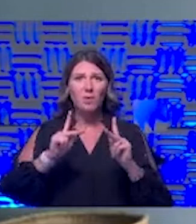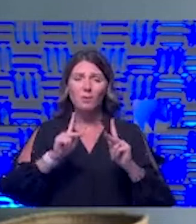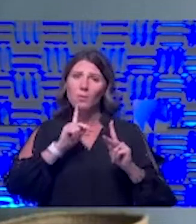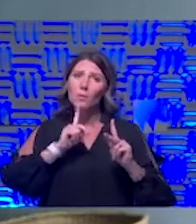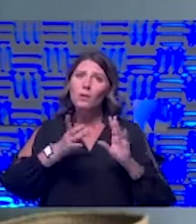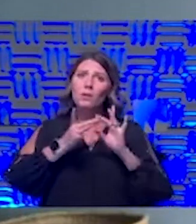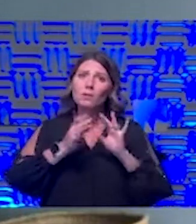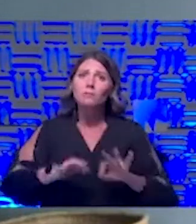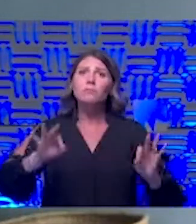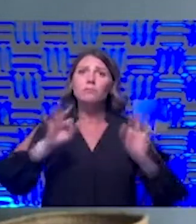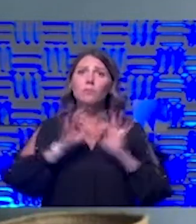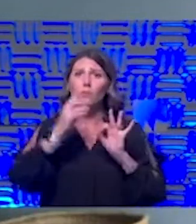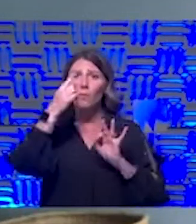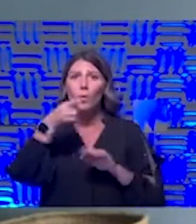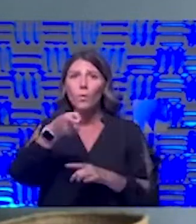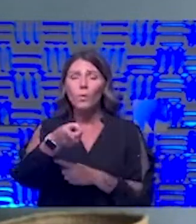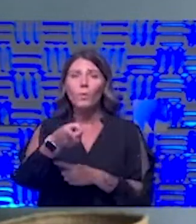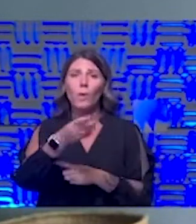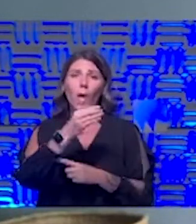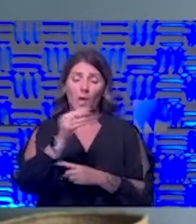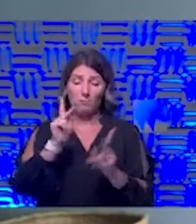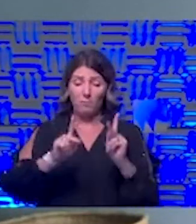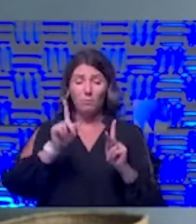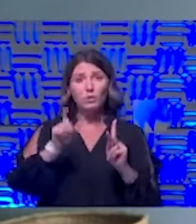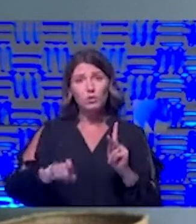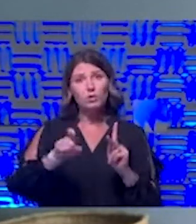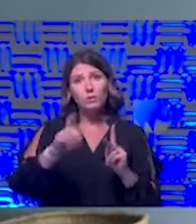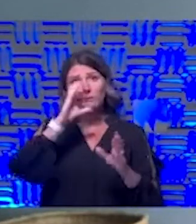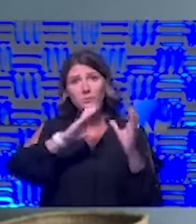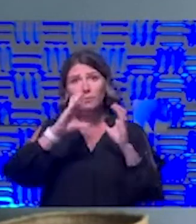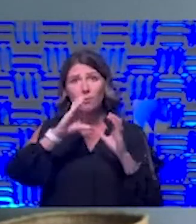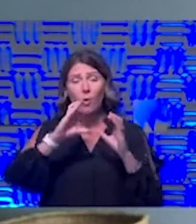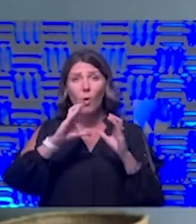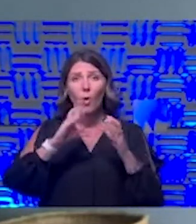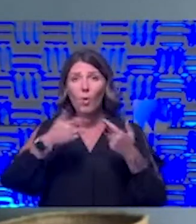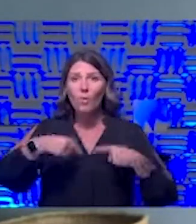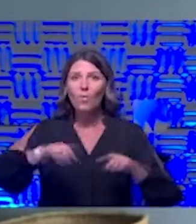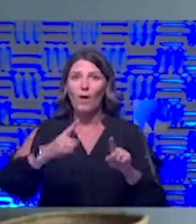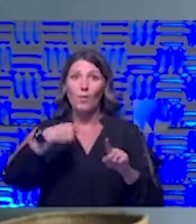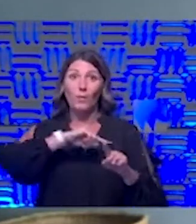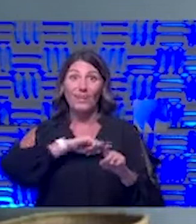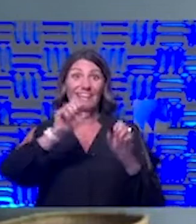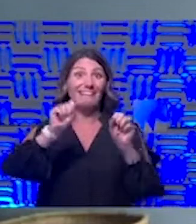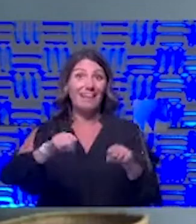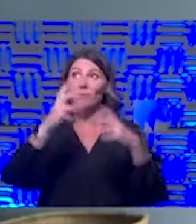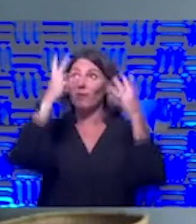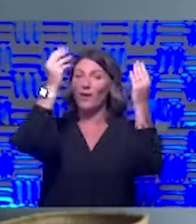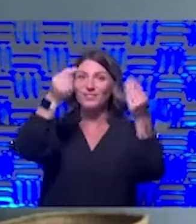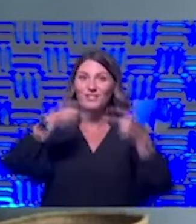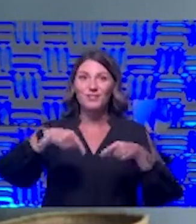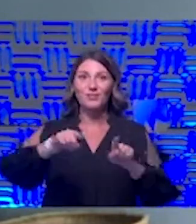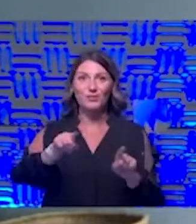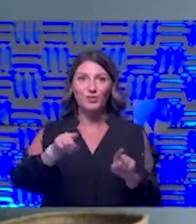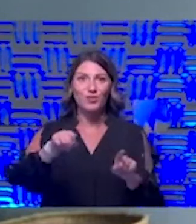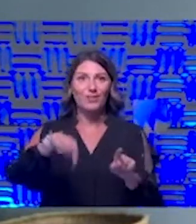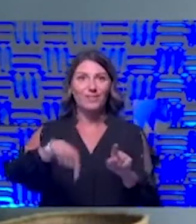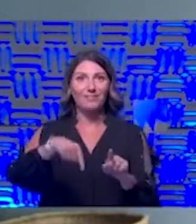folks should be able to explore that right now, especially while we can be outside so much during this season.